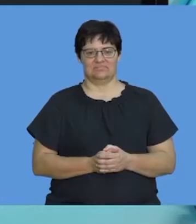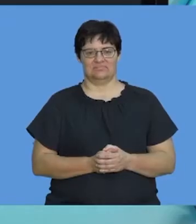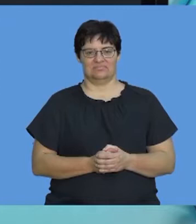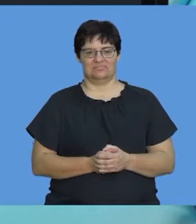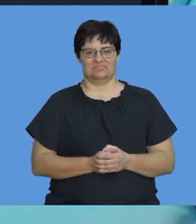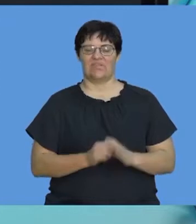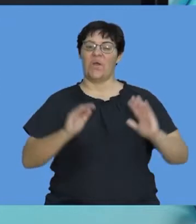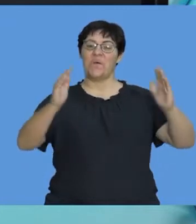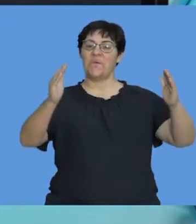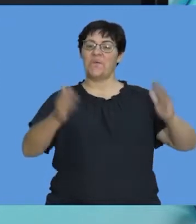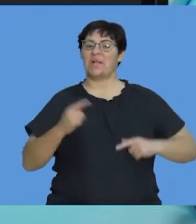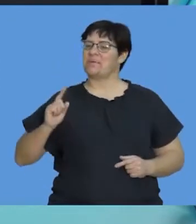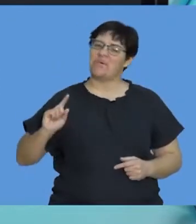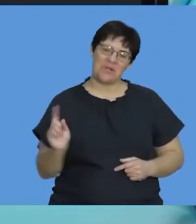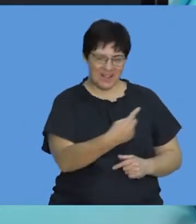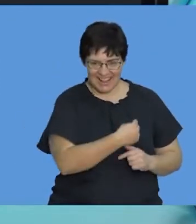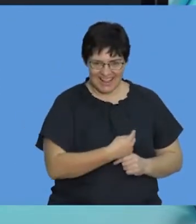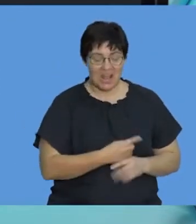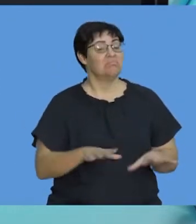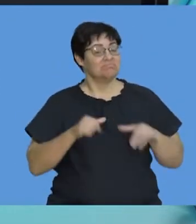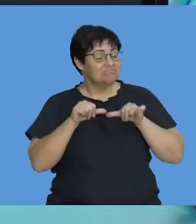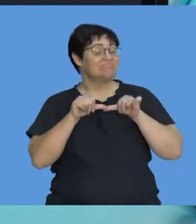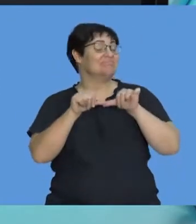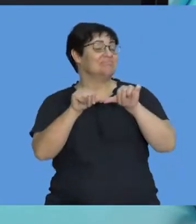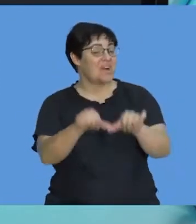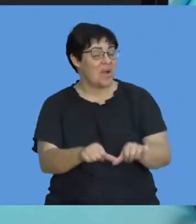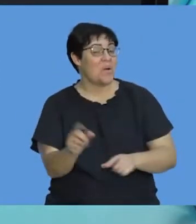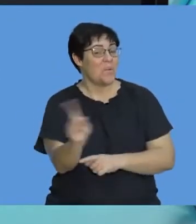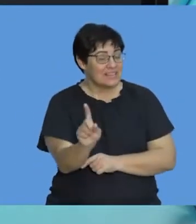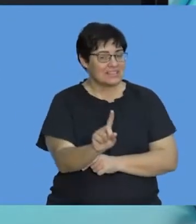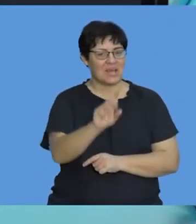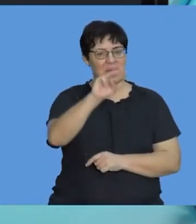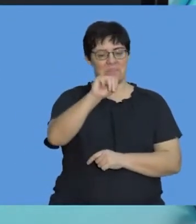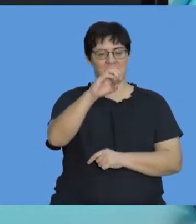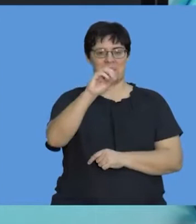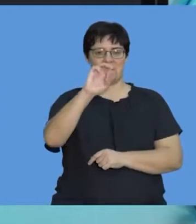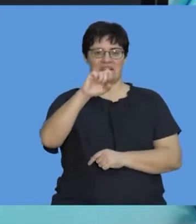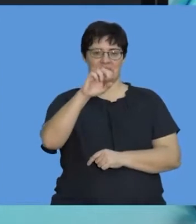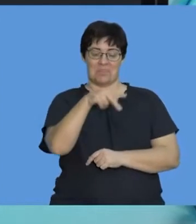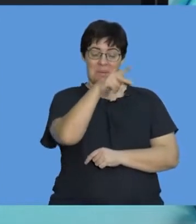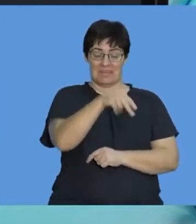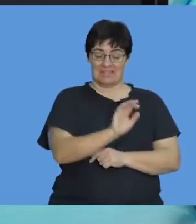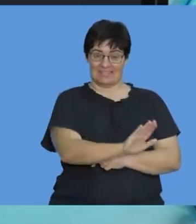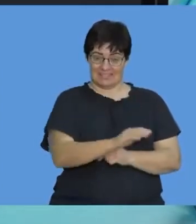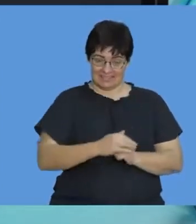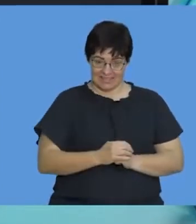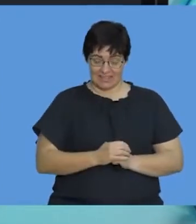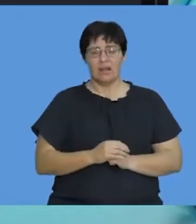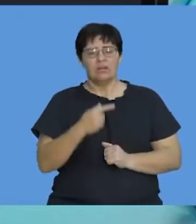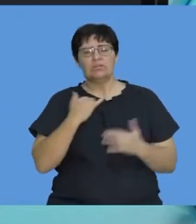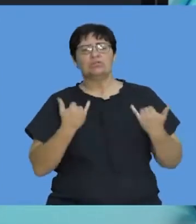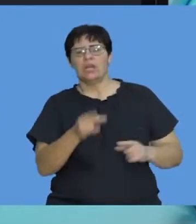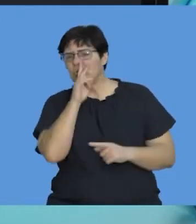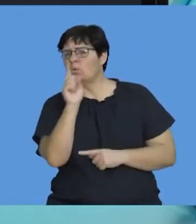Welcome everyone. We're carrying on with momentum, and today we're going to look at Newton